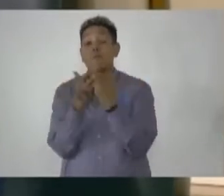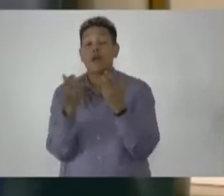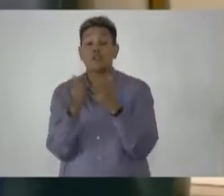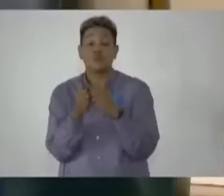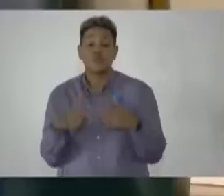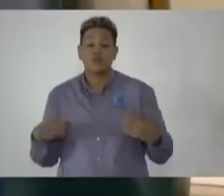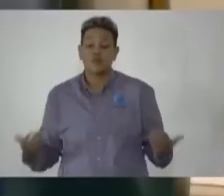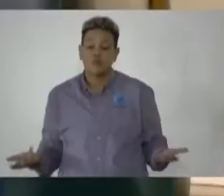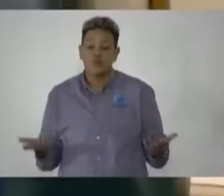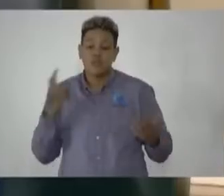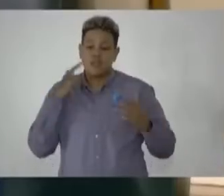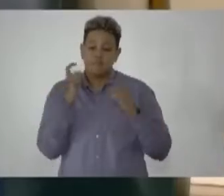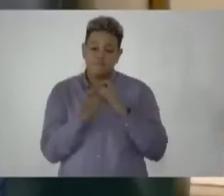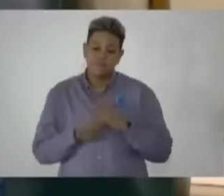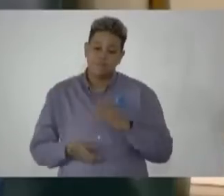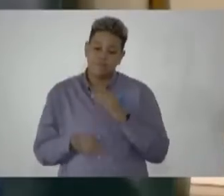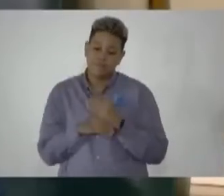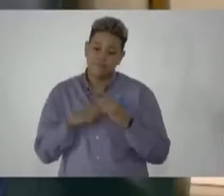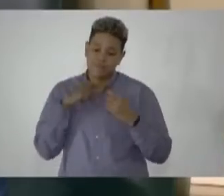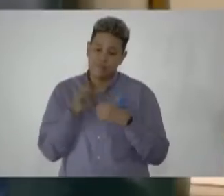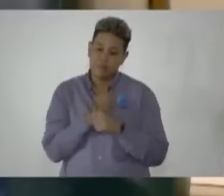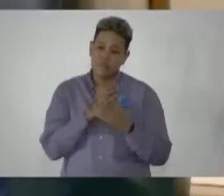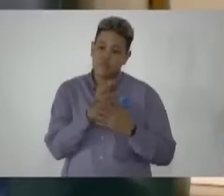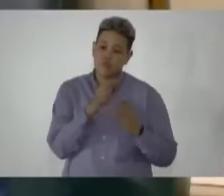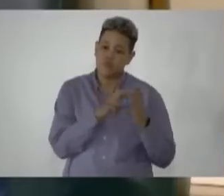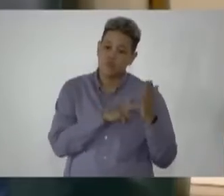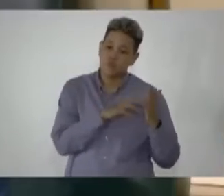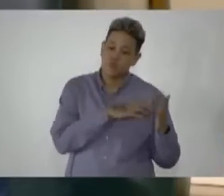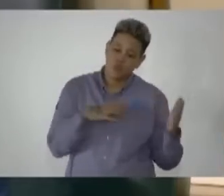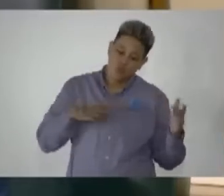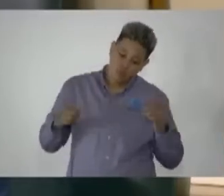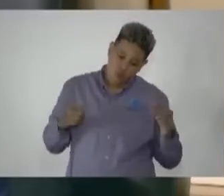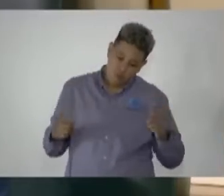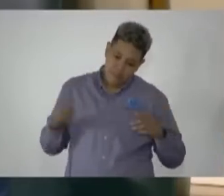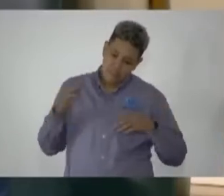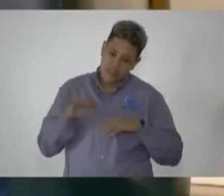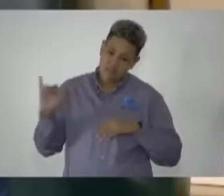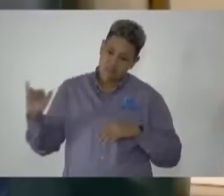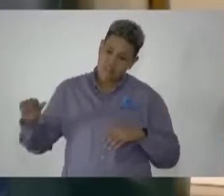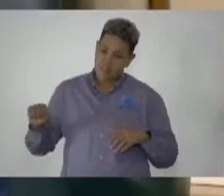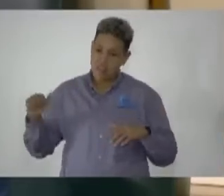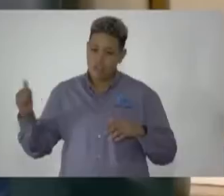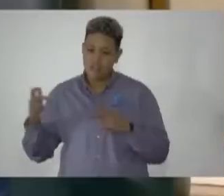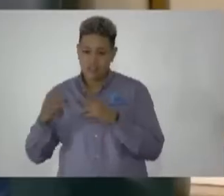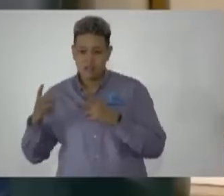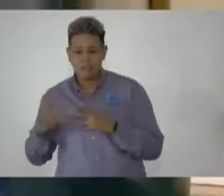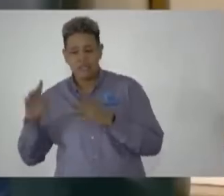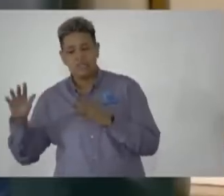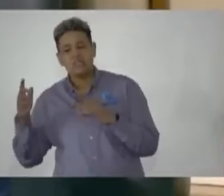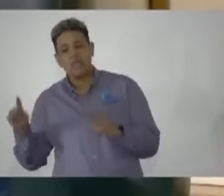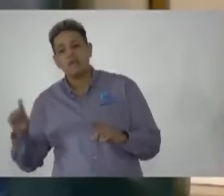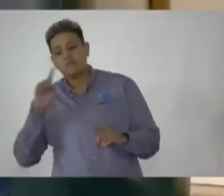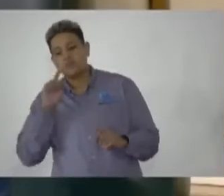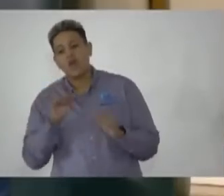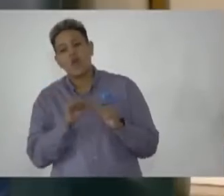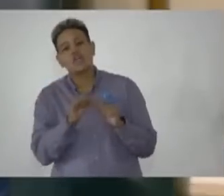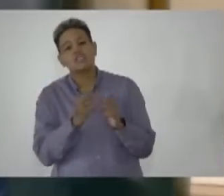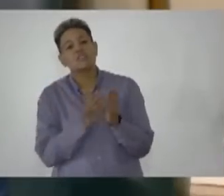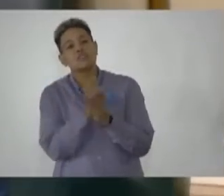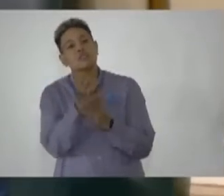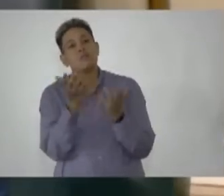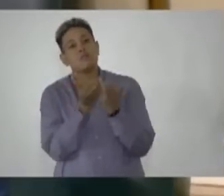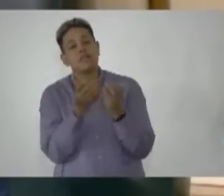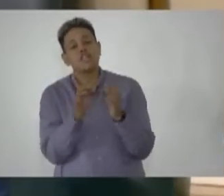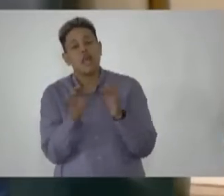with the amendments that were made by the Standing Orders Committee of that other place, so that there is consistency in the